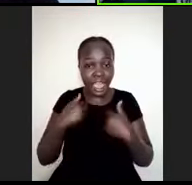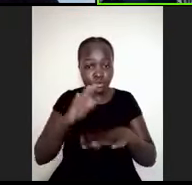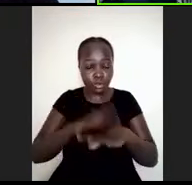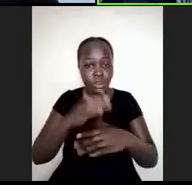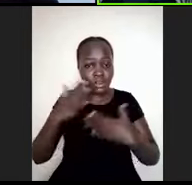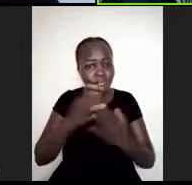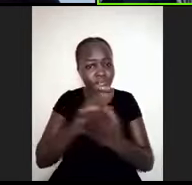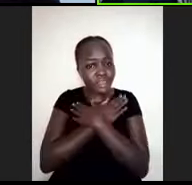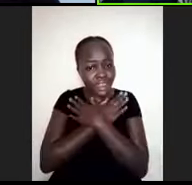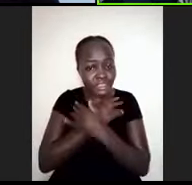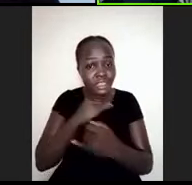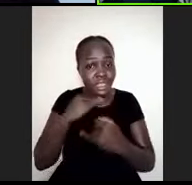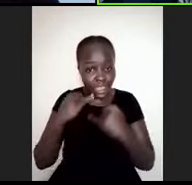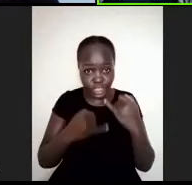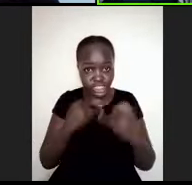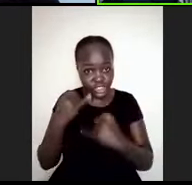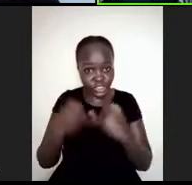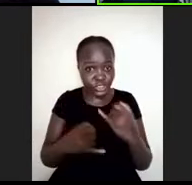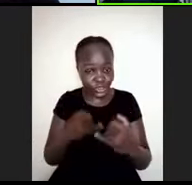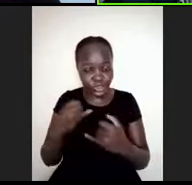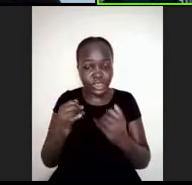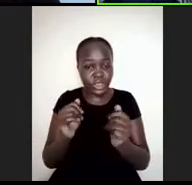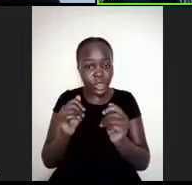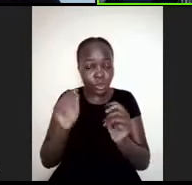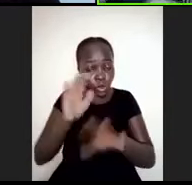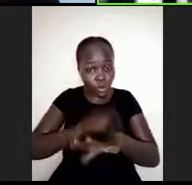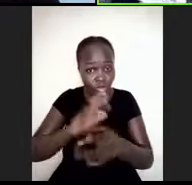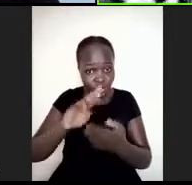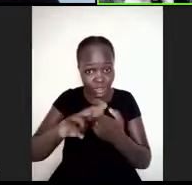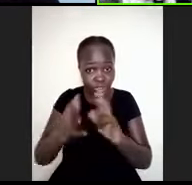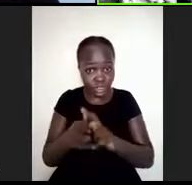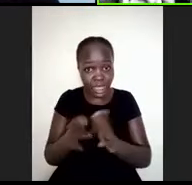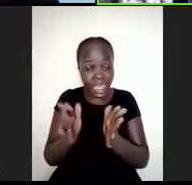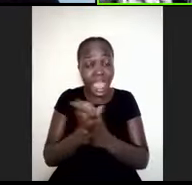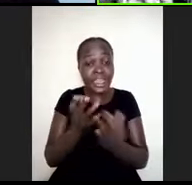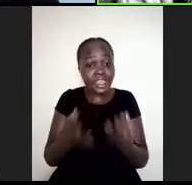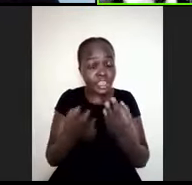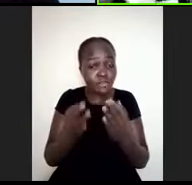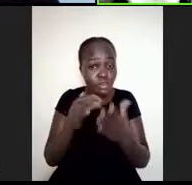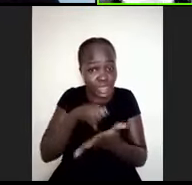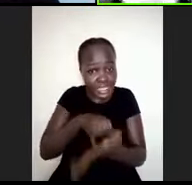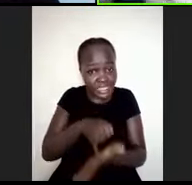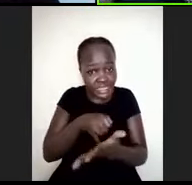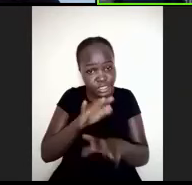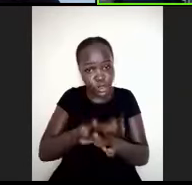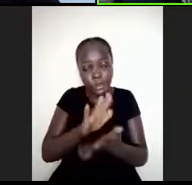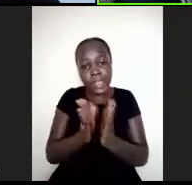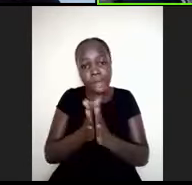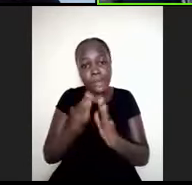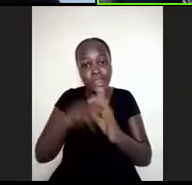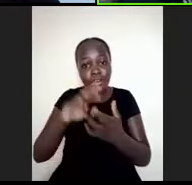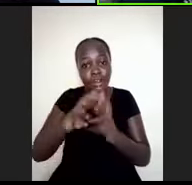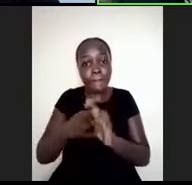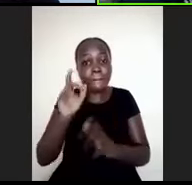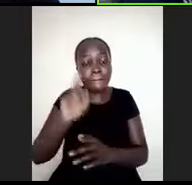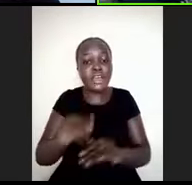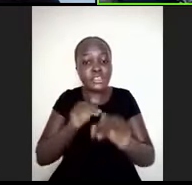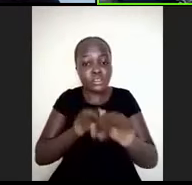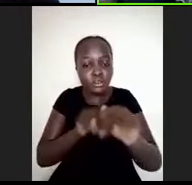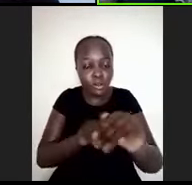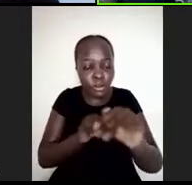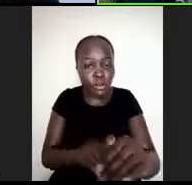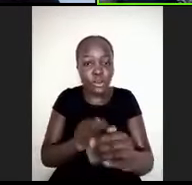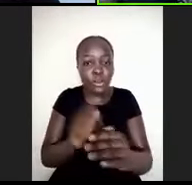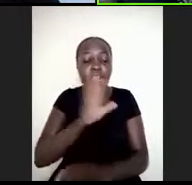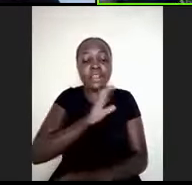enjoy good relationships. And if you insist on being in a relationship, you must follow Christian dating